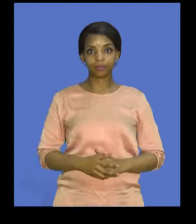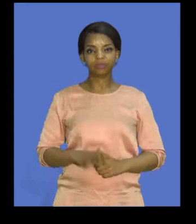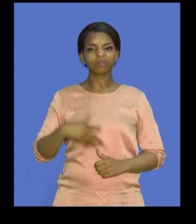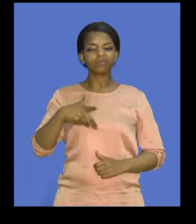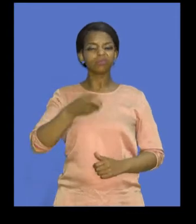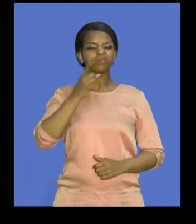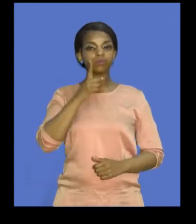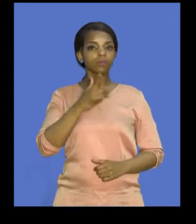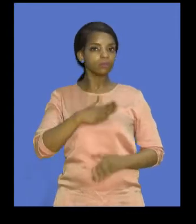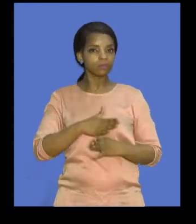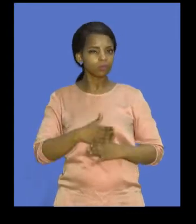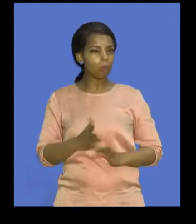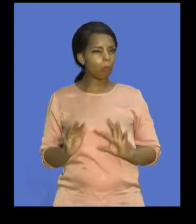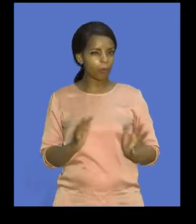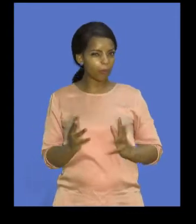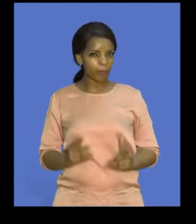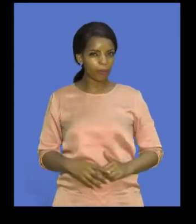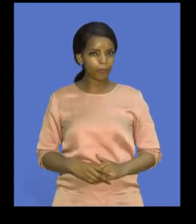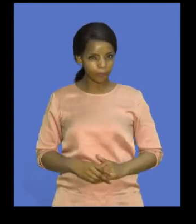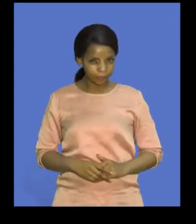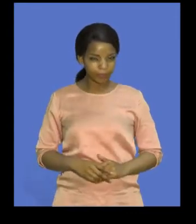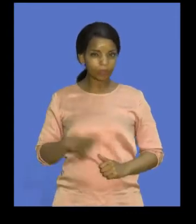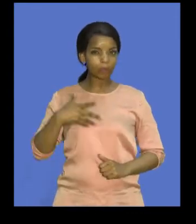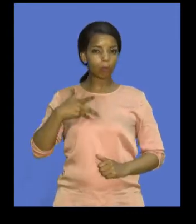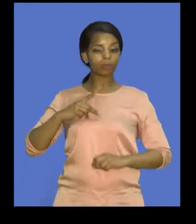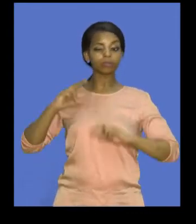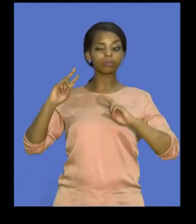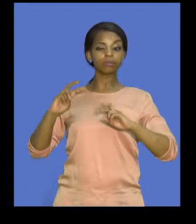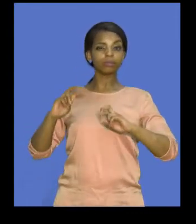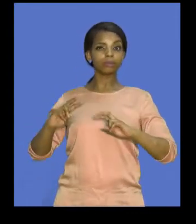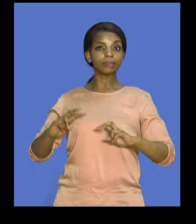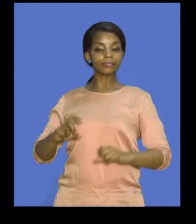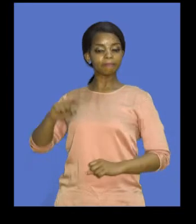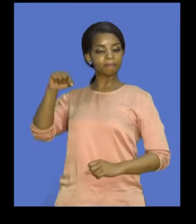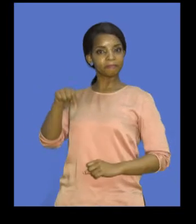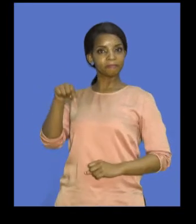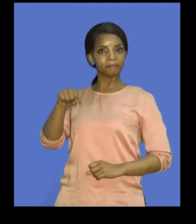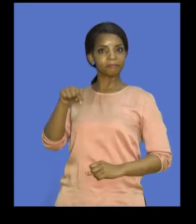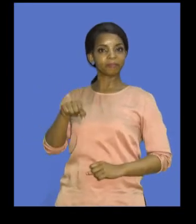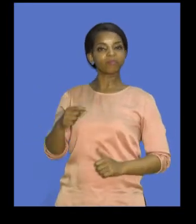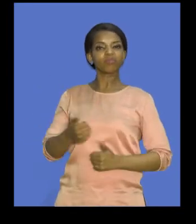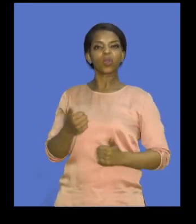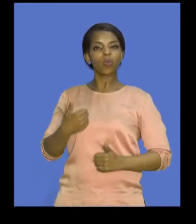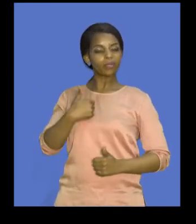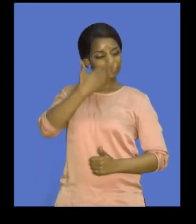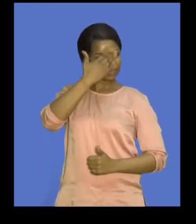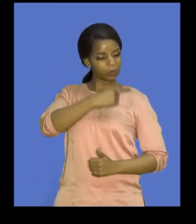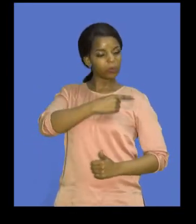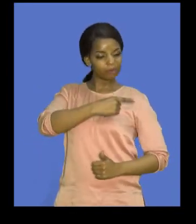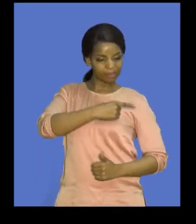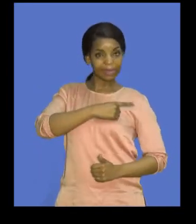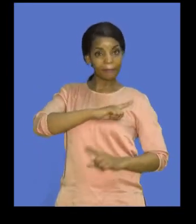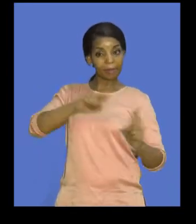discover something, based on what we already know. So we talk of variables. So a variable